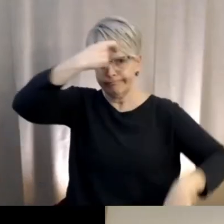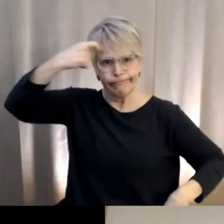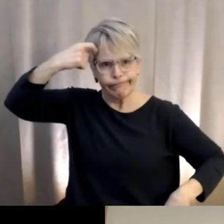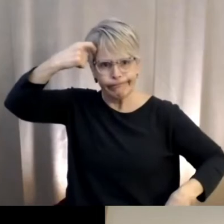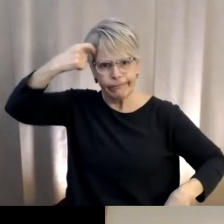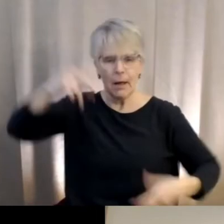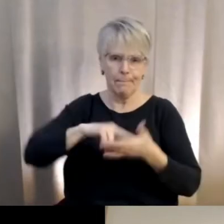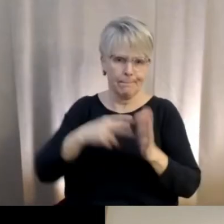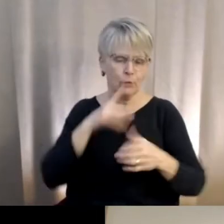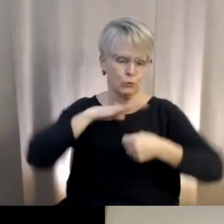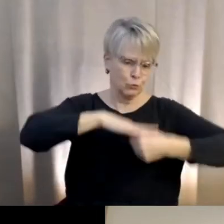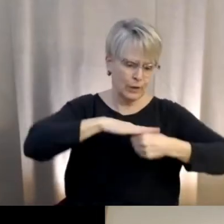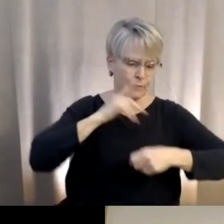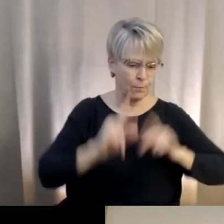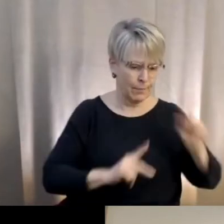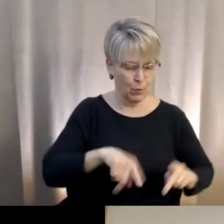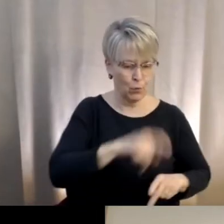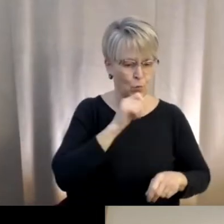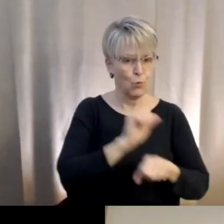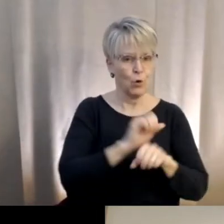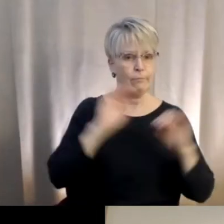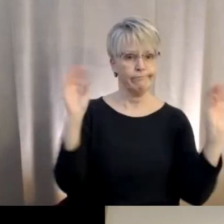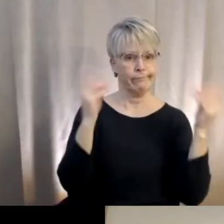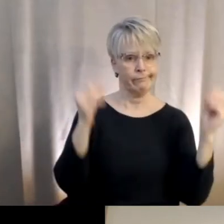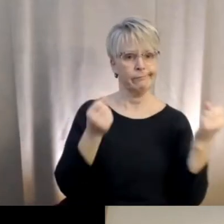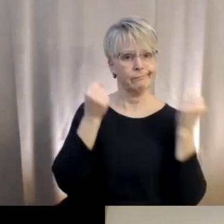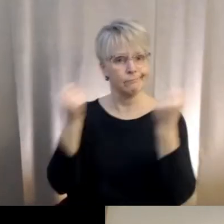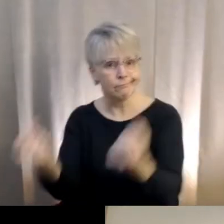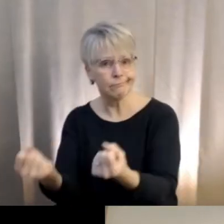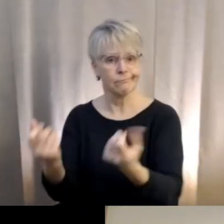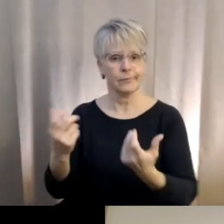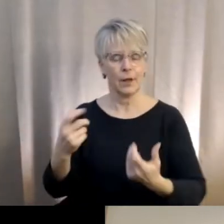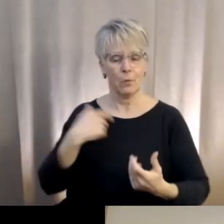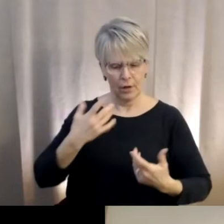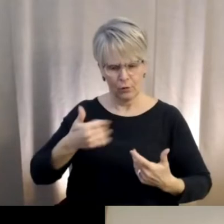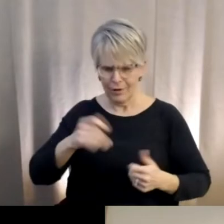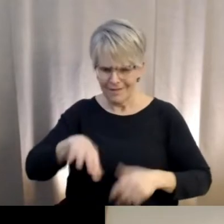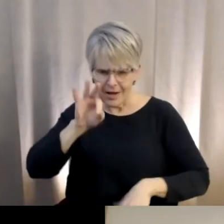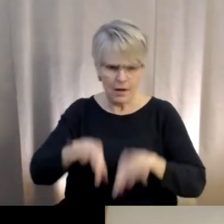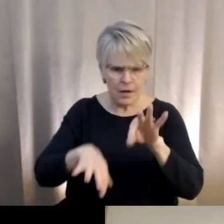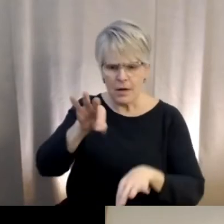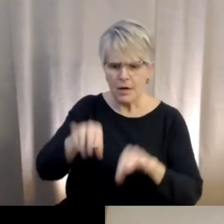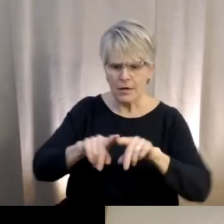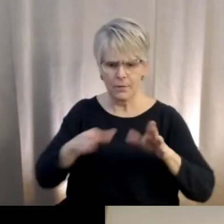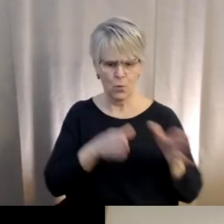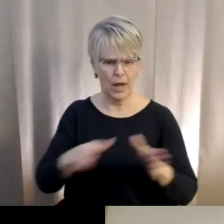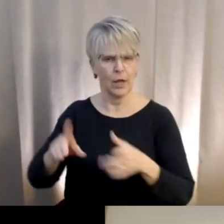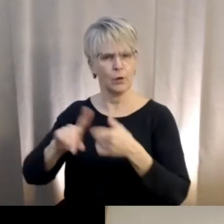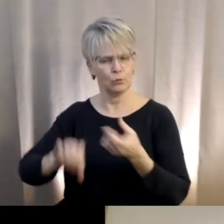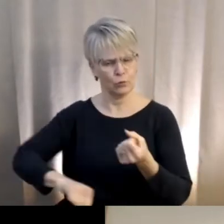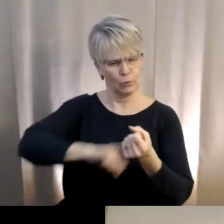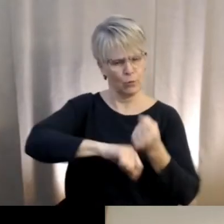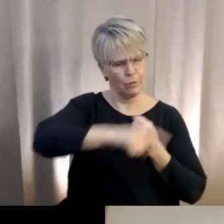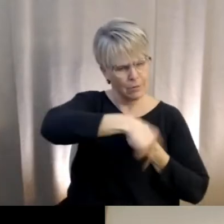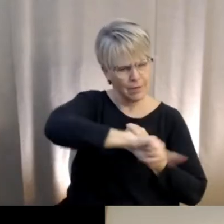paramedics on the street. So we've continued to find ways to help address